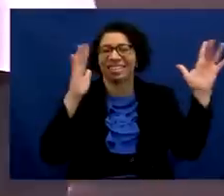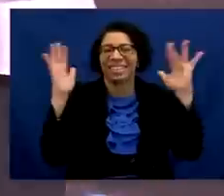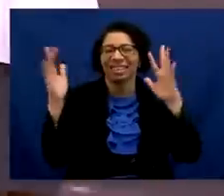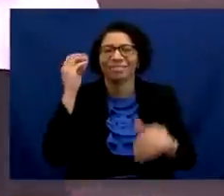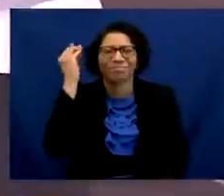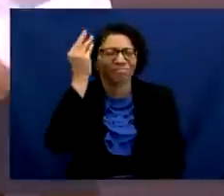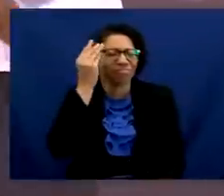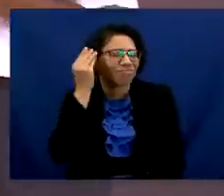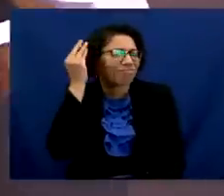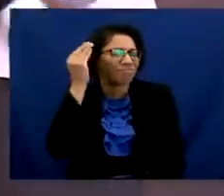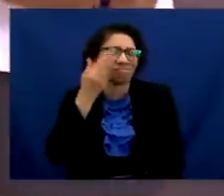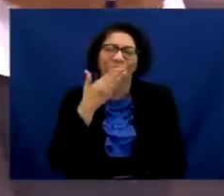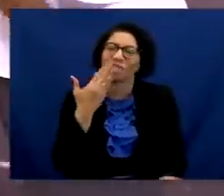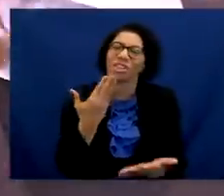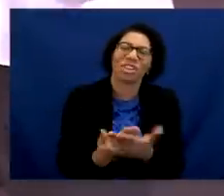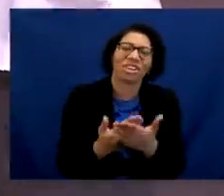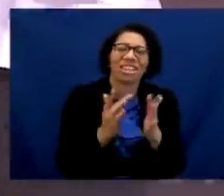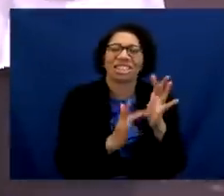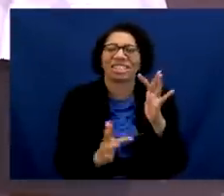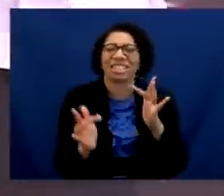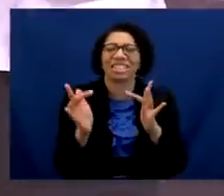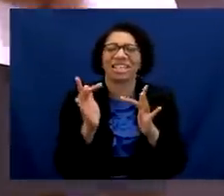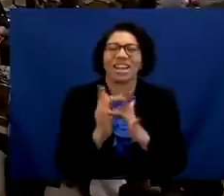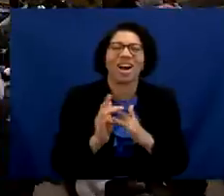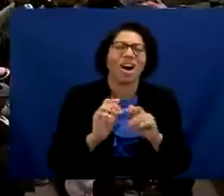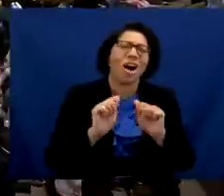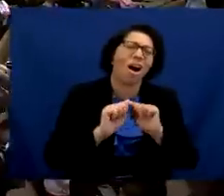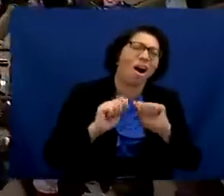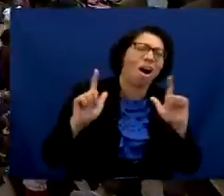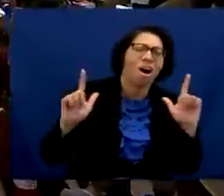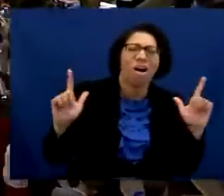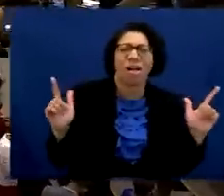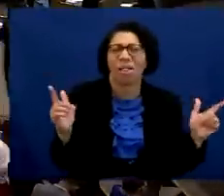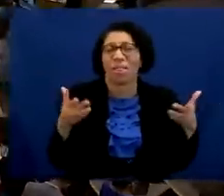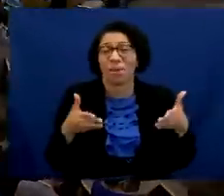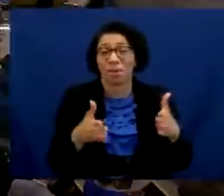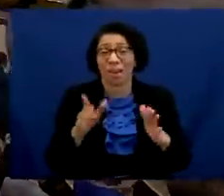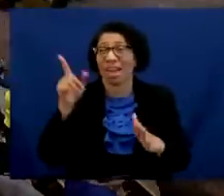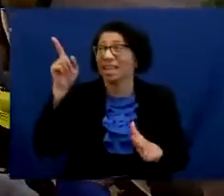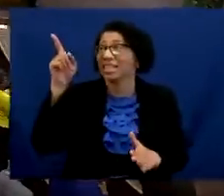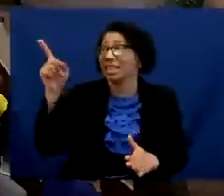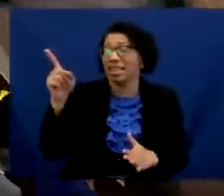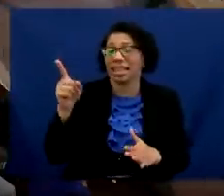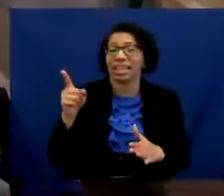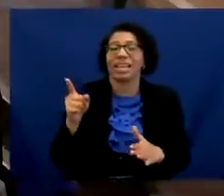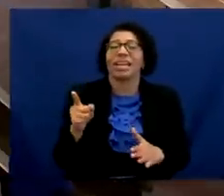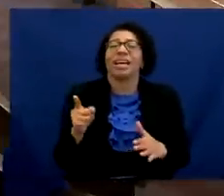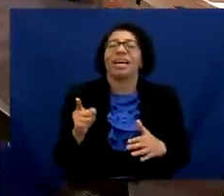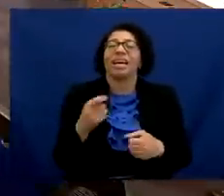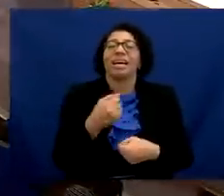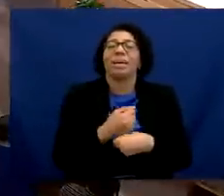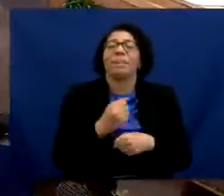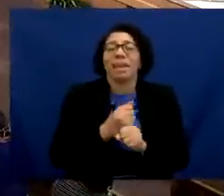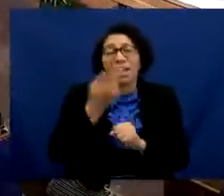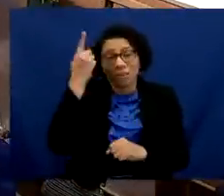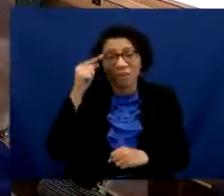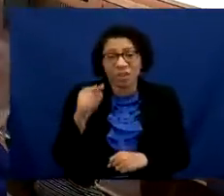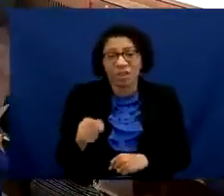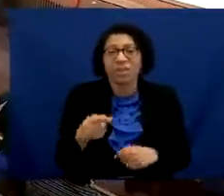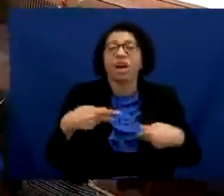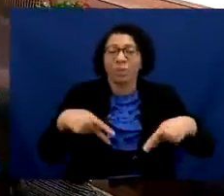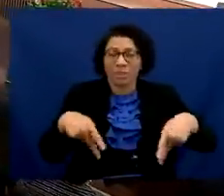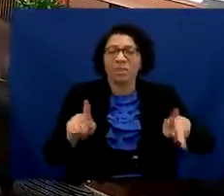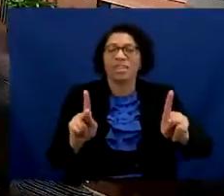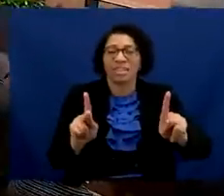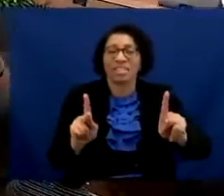the goodness of Jesus and all the ways that he's made for you, and then begin to reflect on his beauty. In